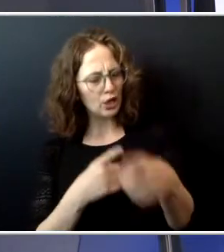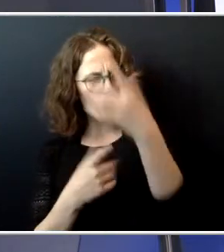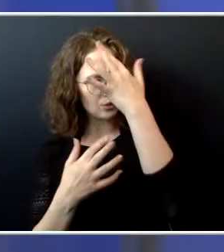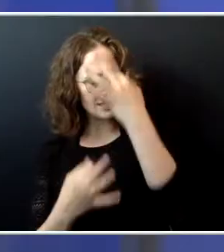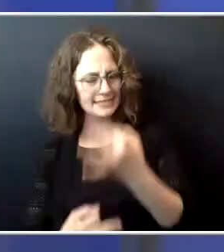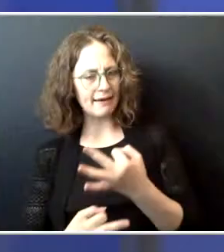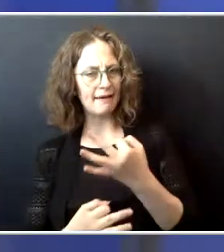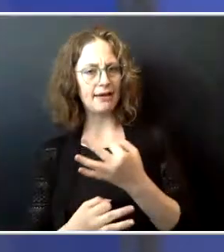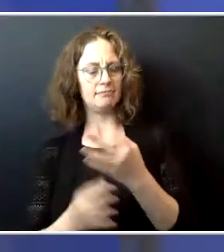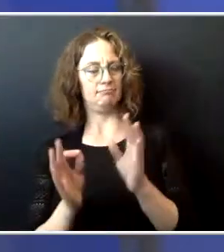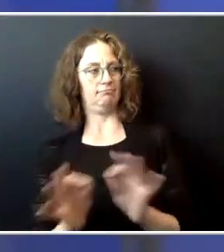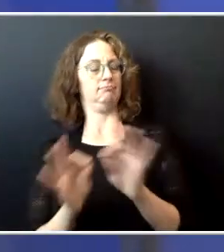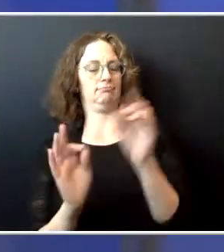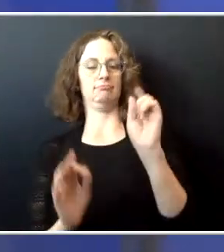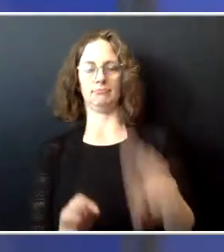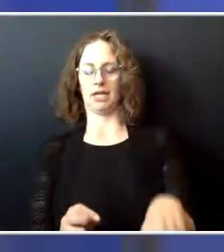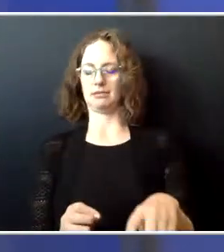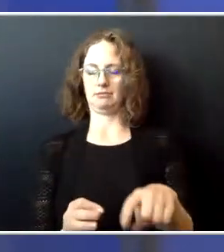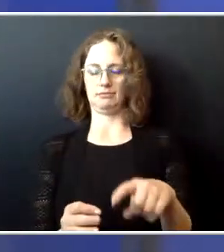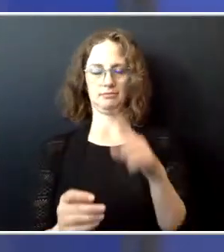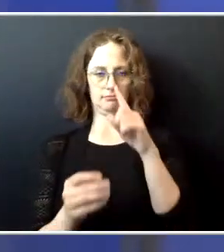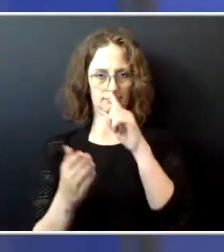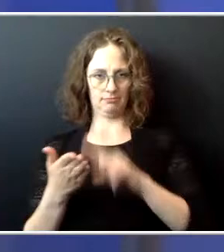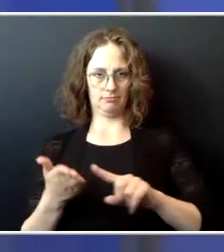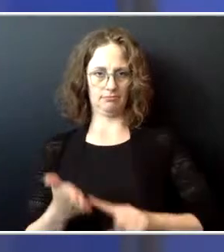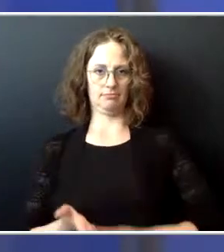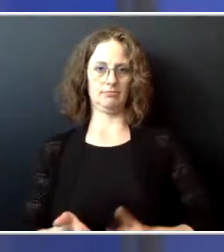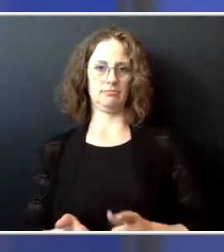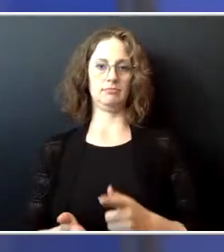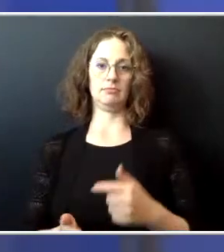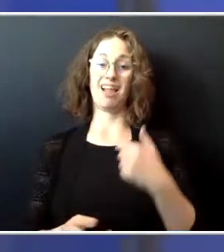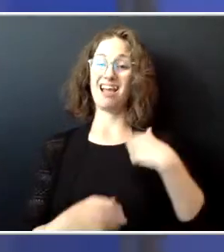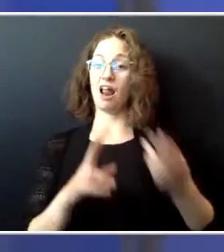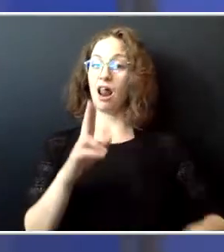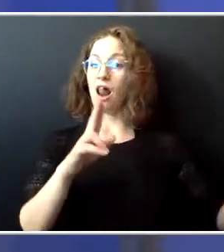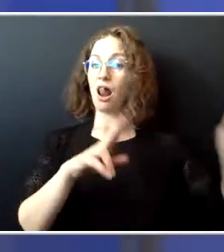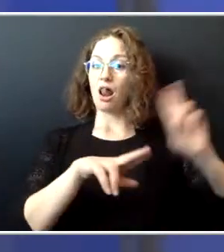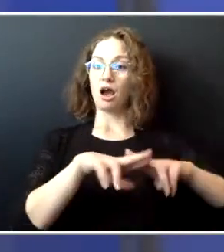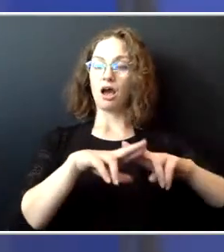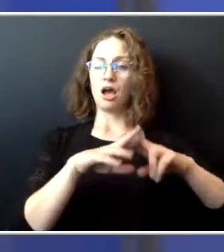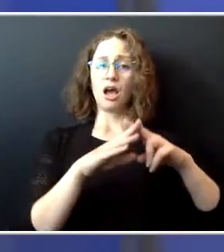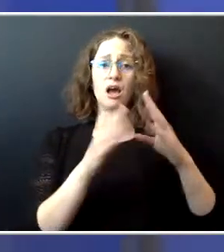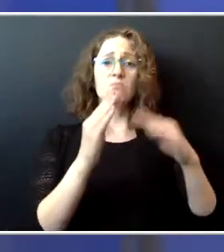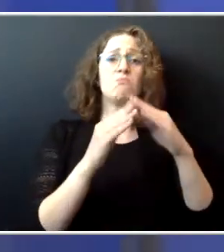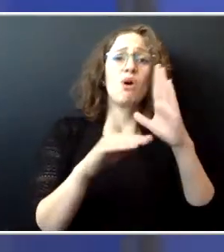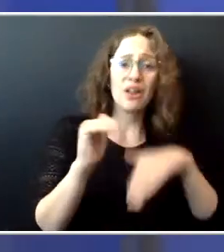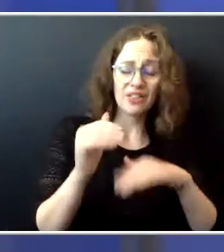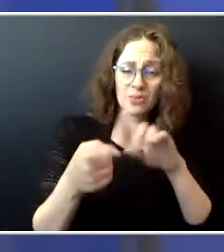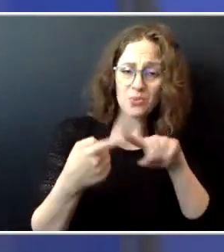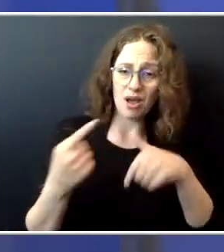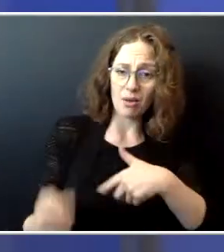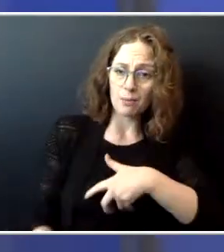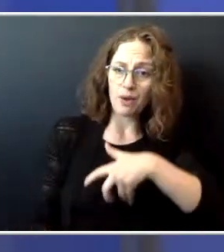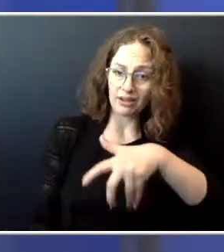mean, my weight had gone up even higher than when I was pregnant with my kids. So,